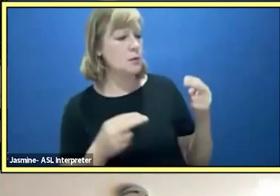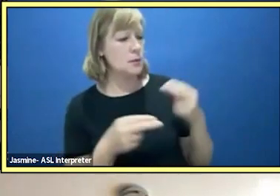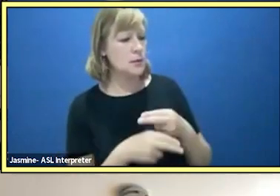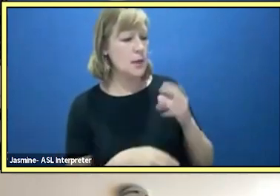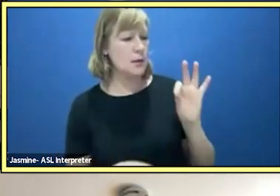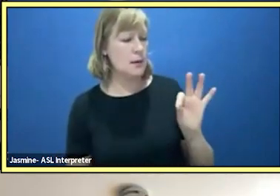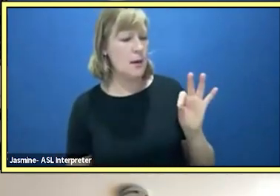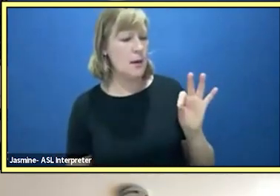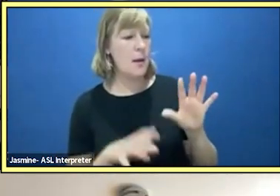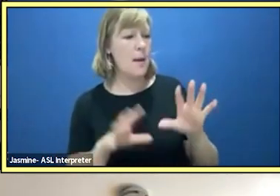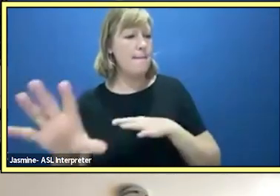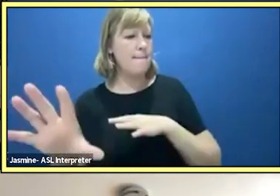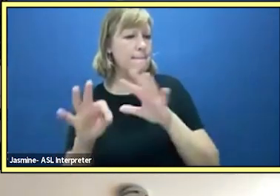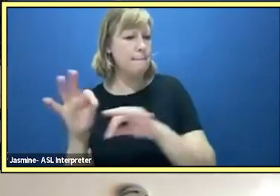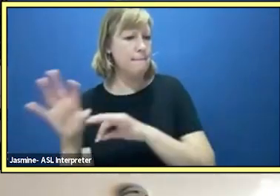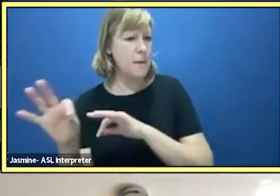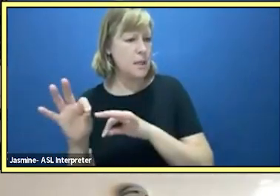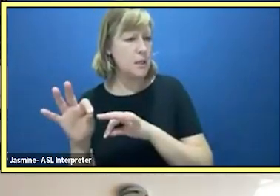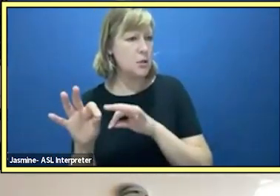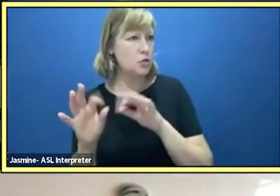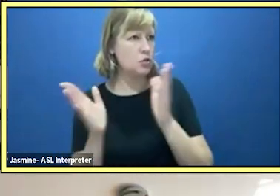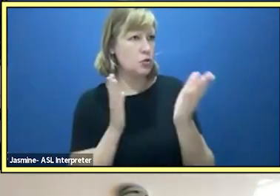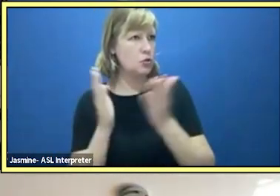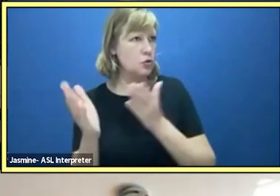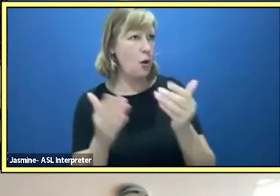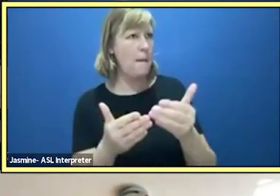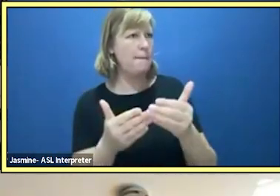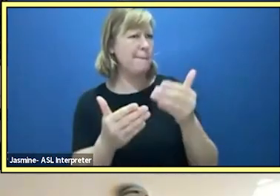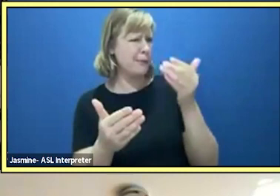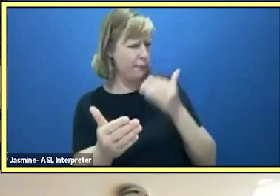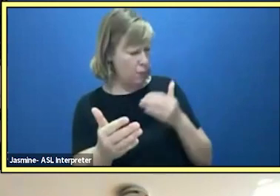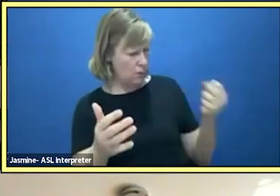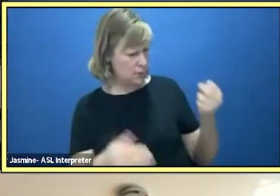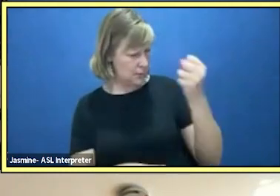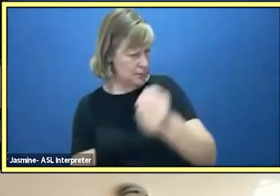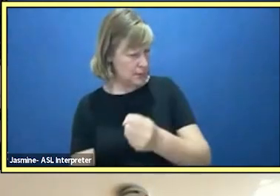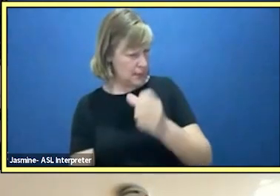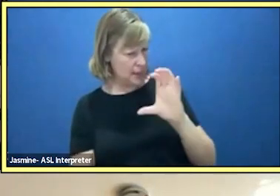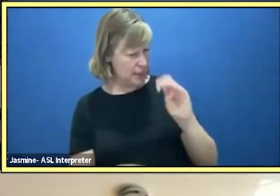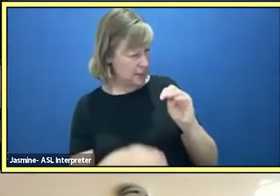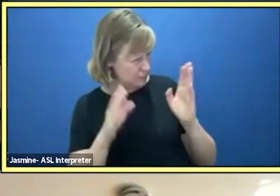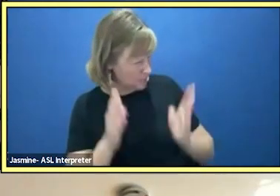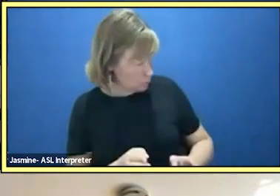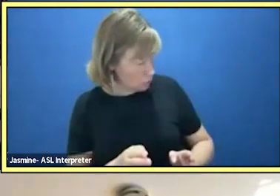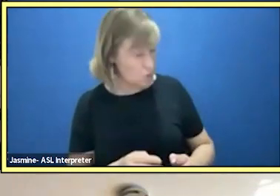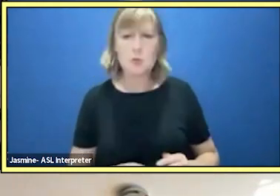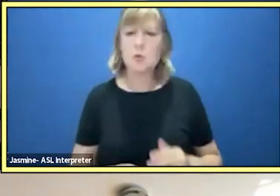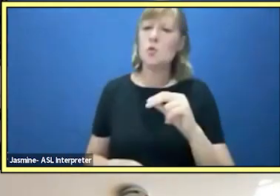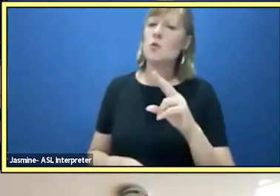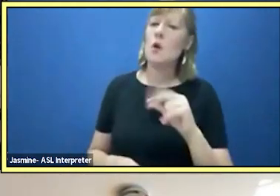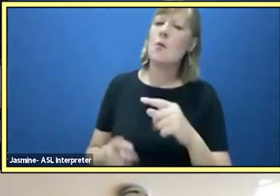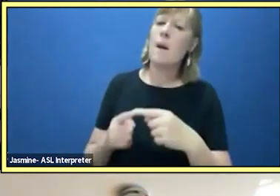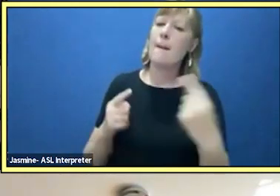were assigned a case manager. No, so it would be the opposite of that. So if you're brand new to